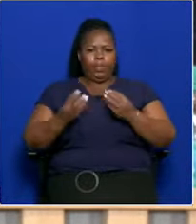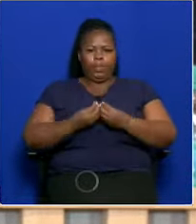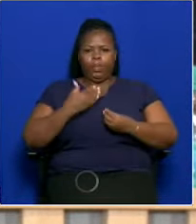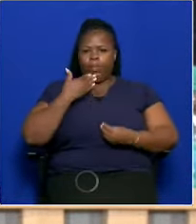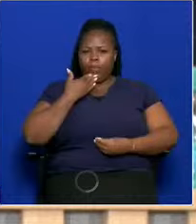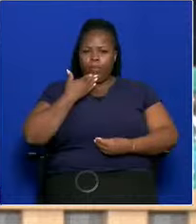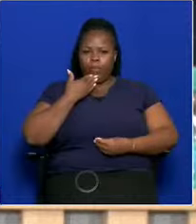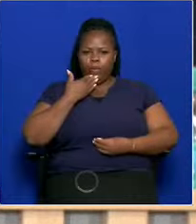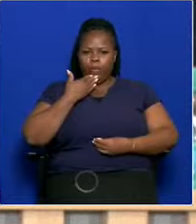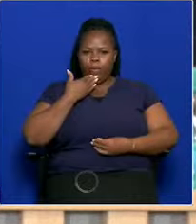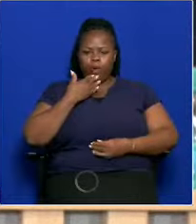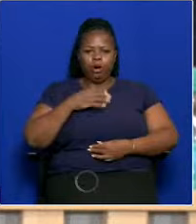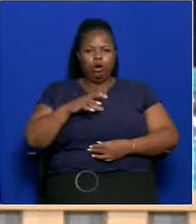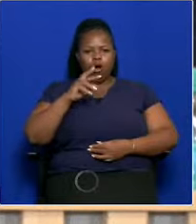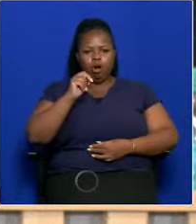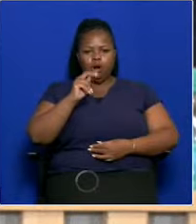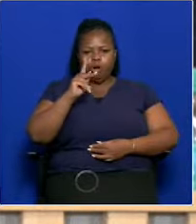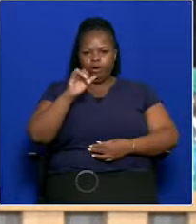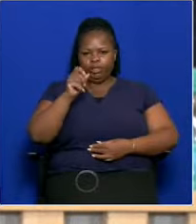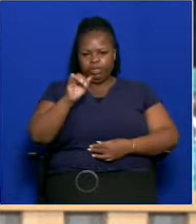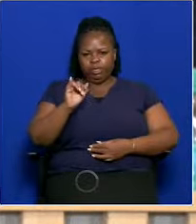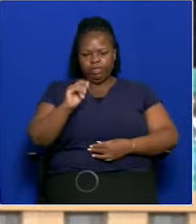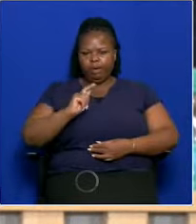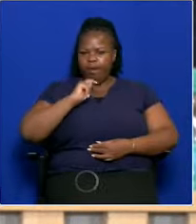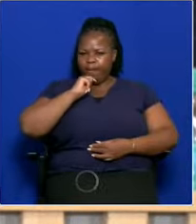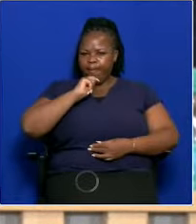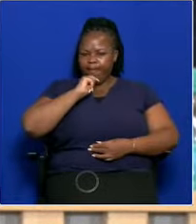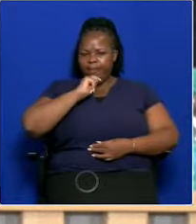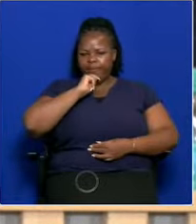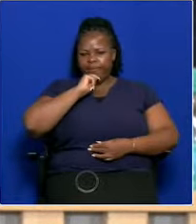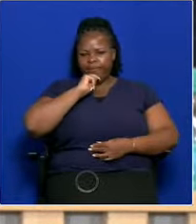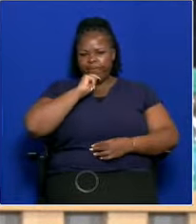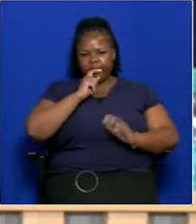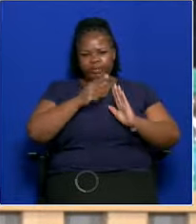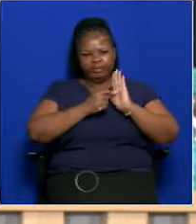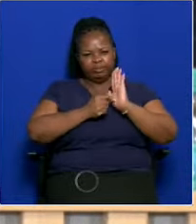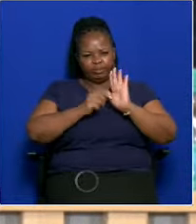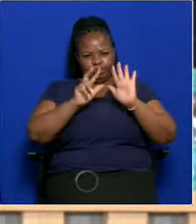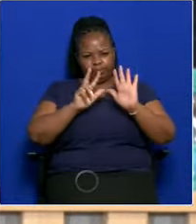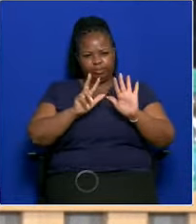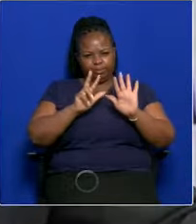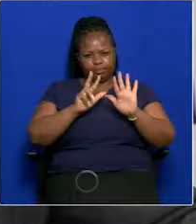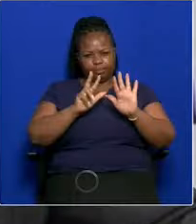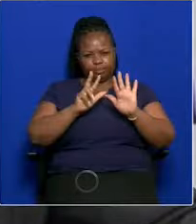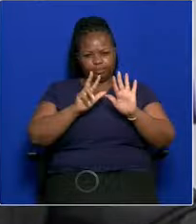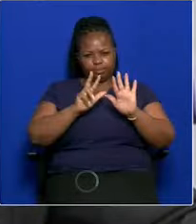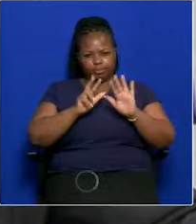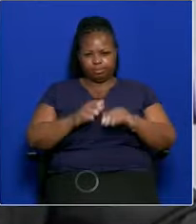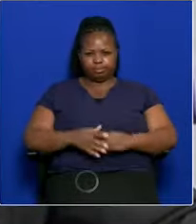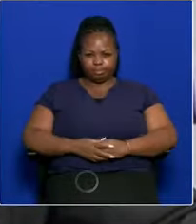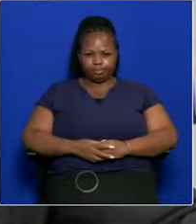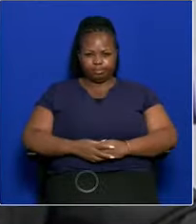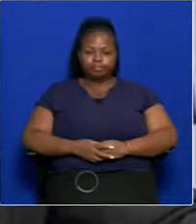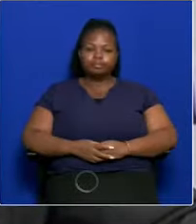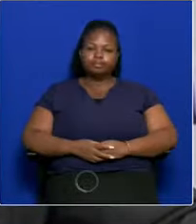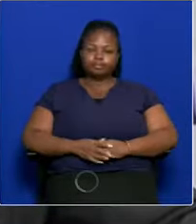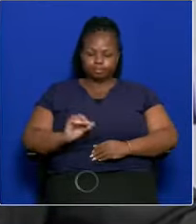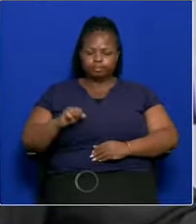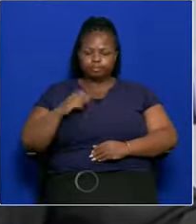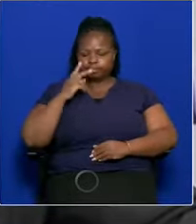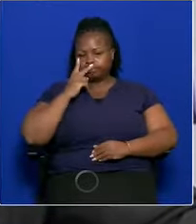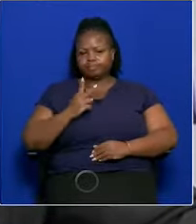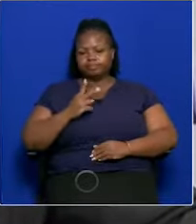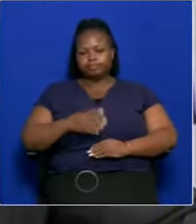Nkosi in the morning of the 8th. Can you see that? Yes. If you look at chat